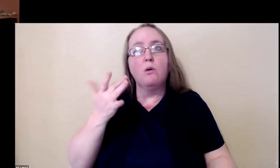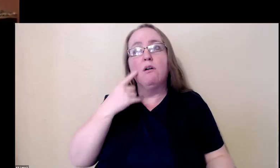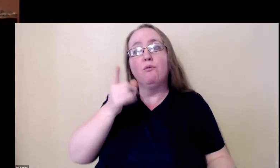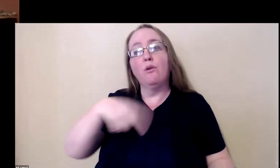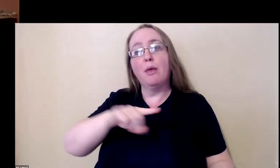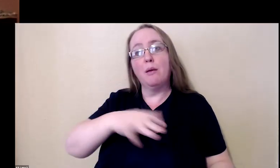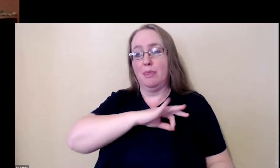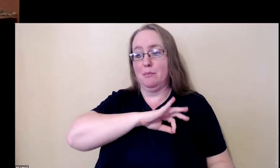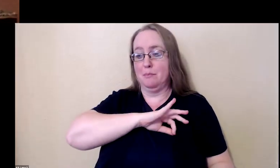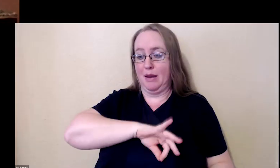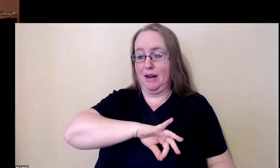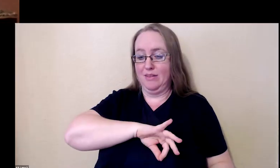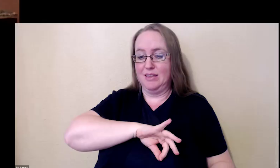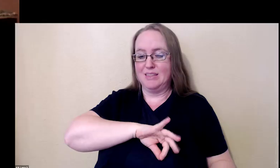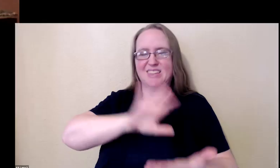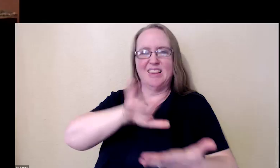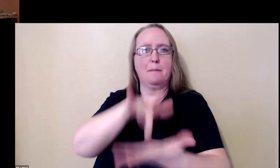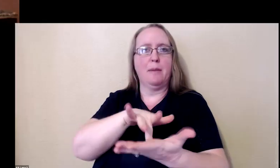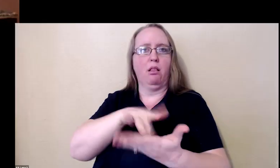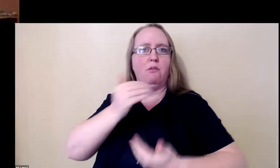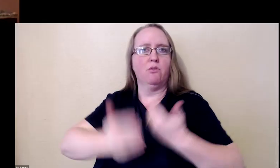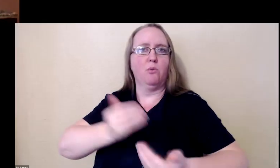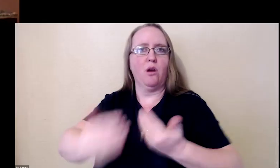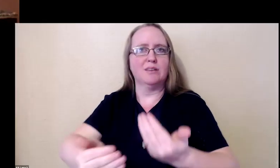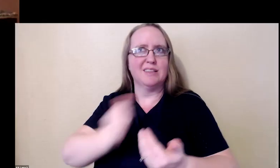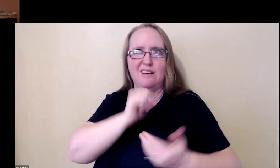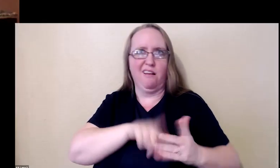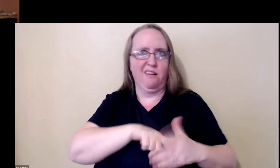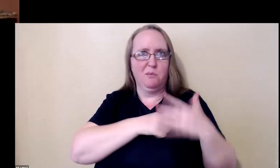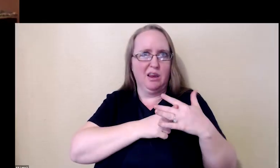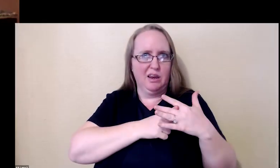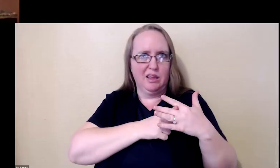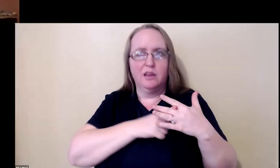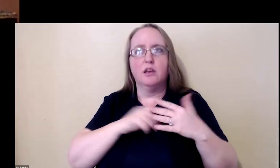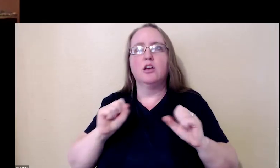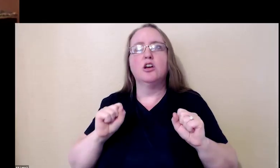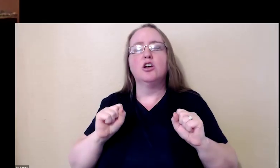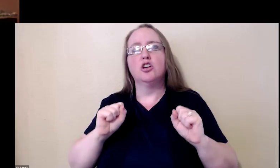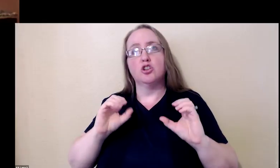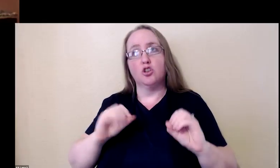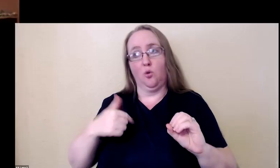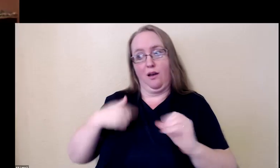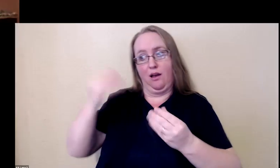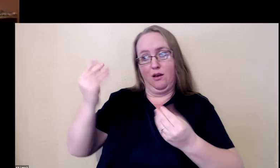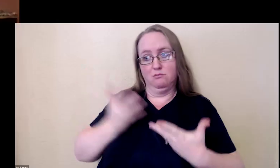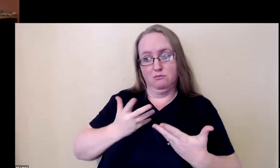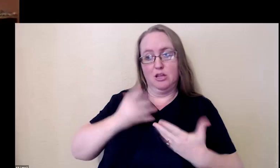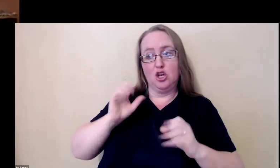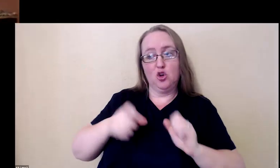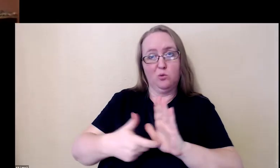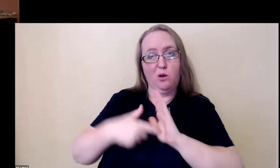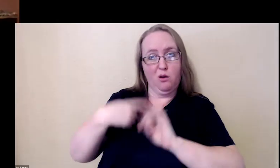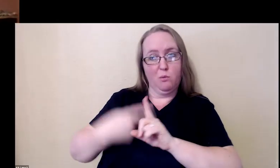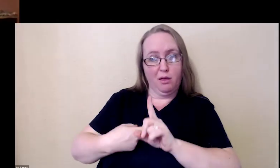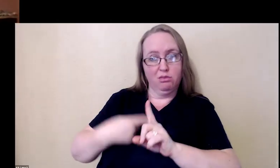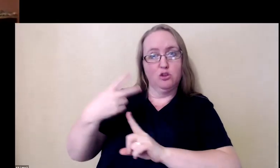benefits comes at the middle of the process instead of at the beginning. And so I was told it can take a month or 2 months.